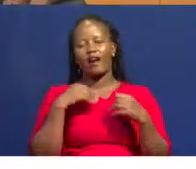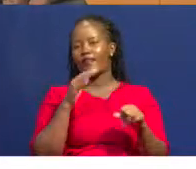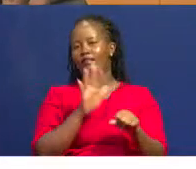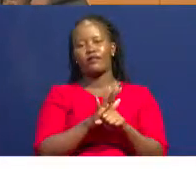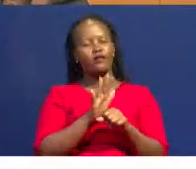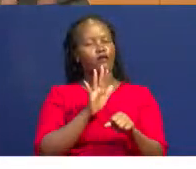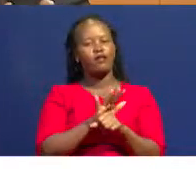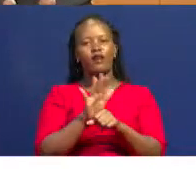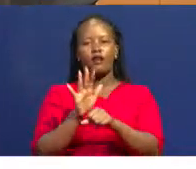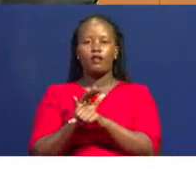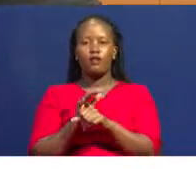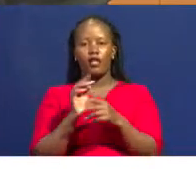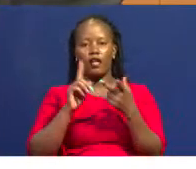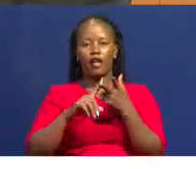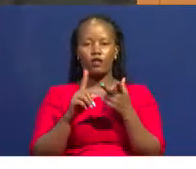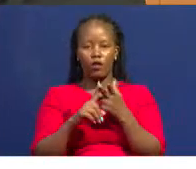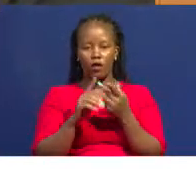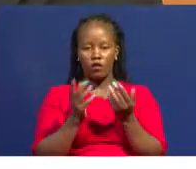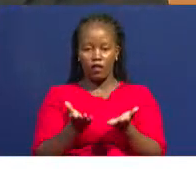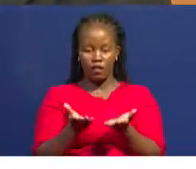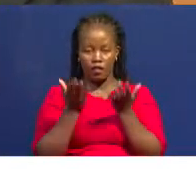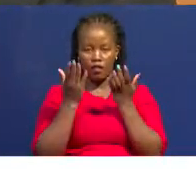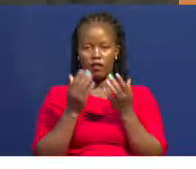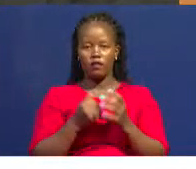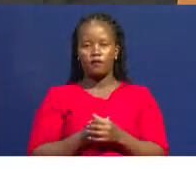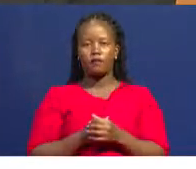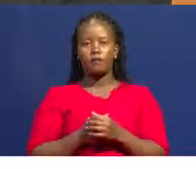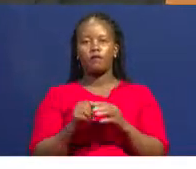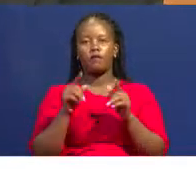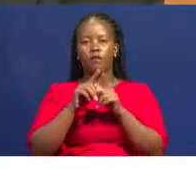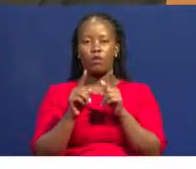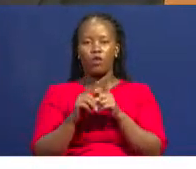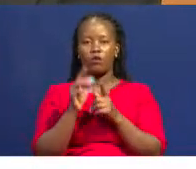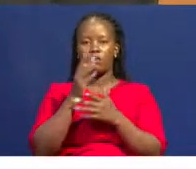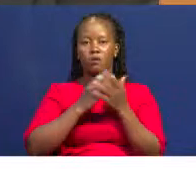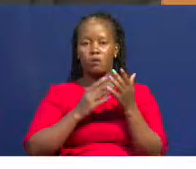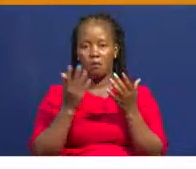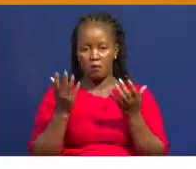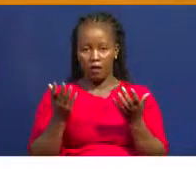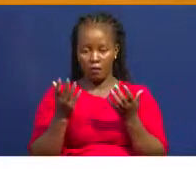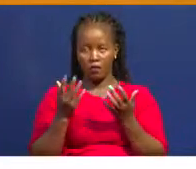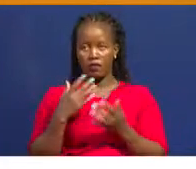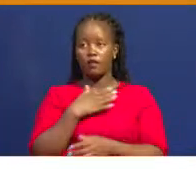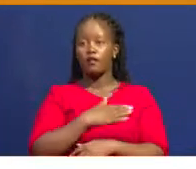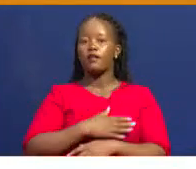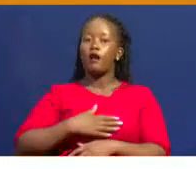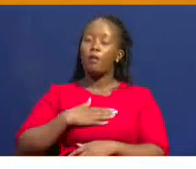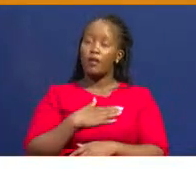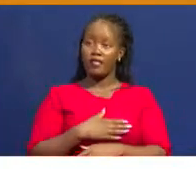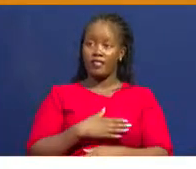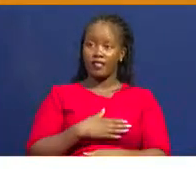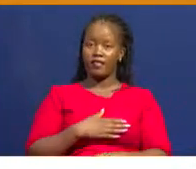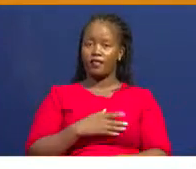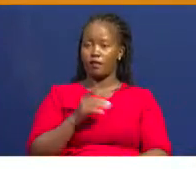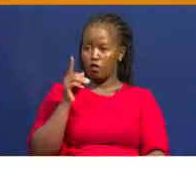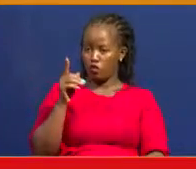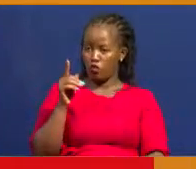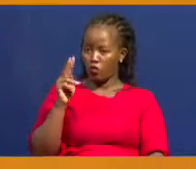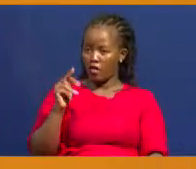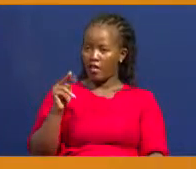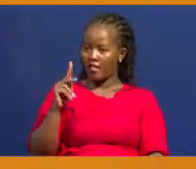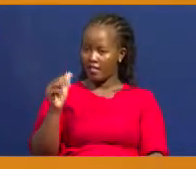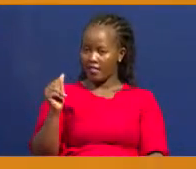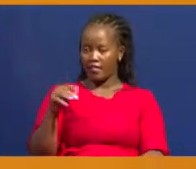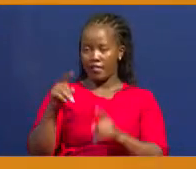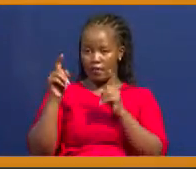has done automotive engineering. It is not possible. So what we are saying is this. Please, NTSA, let us involve the